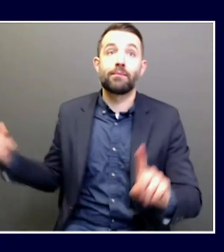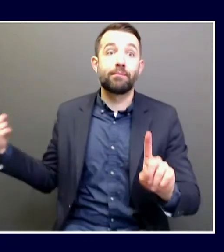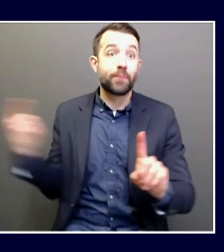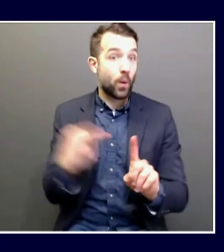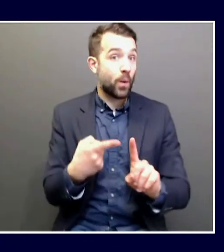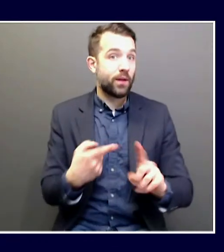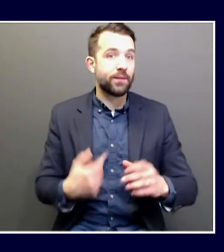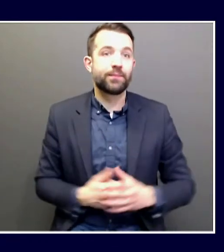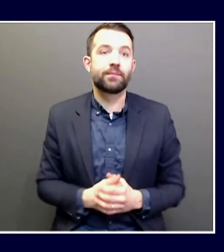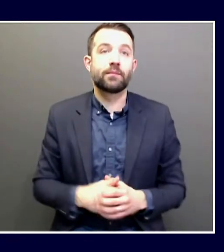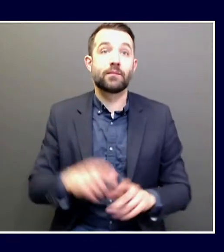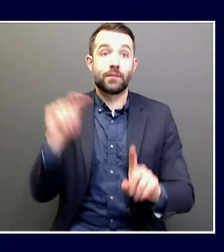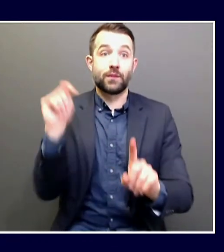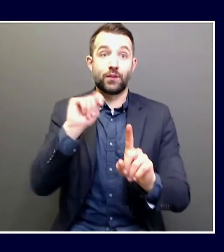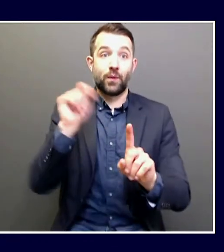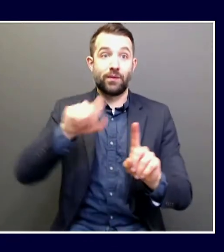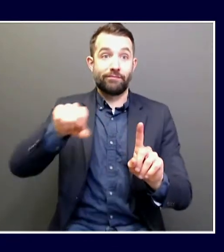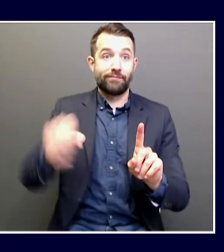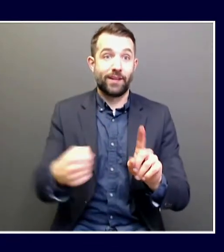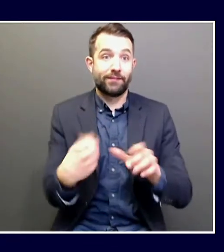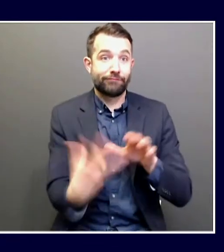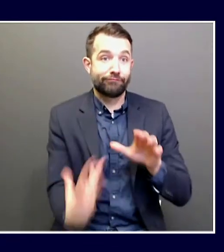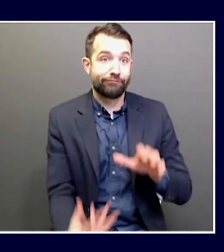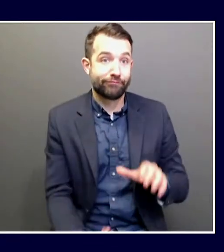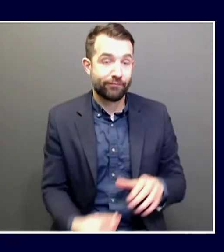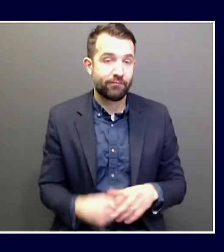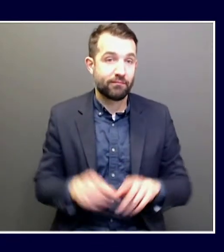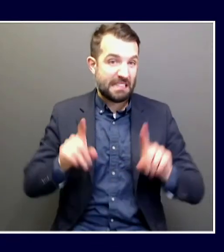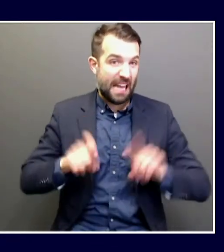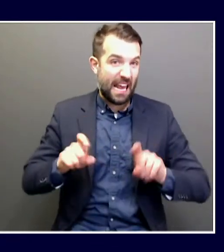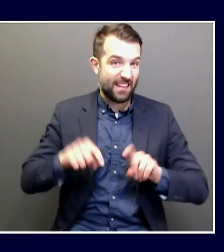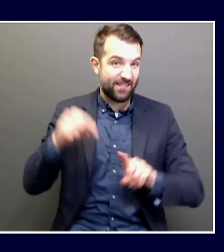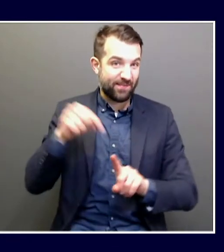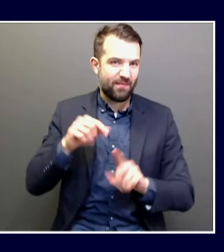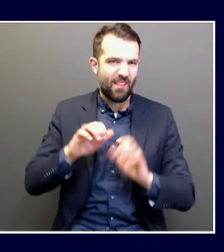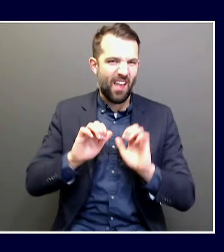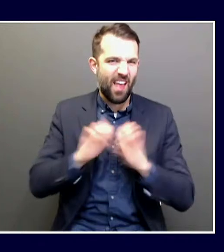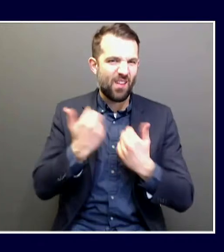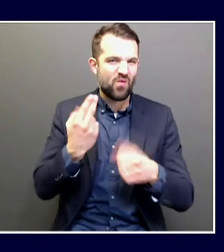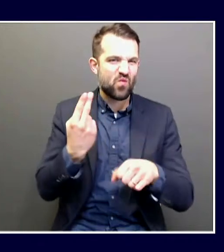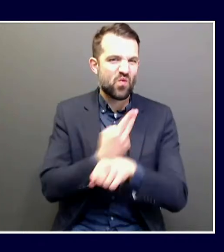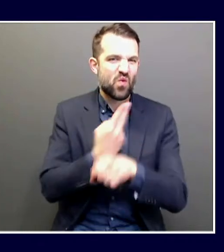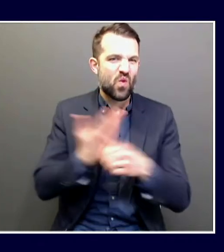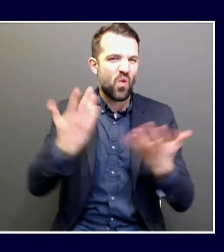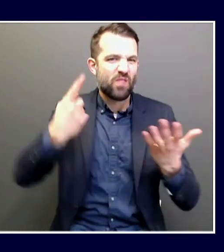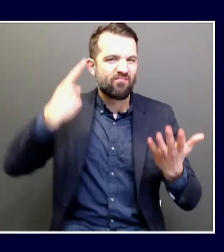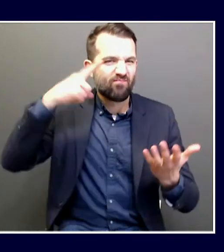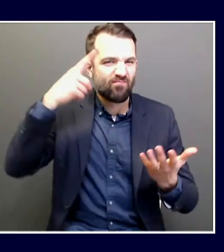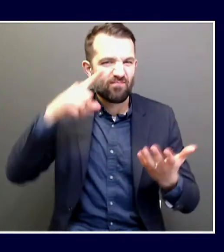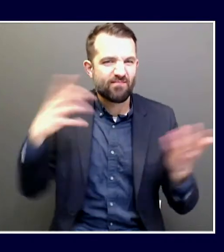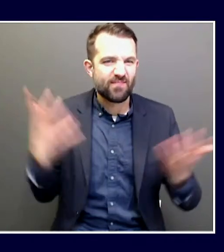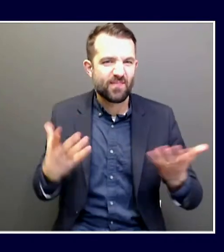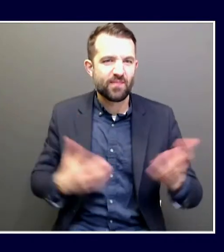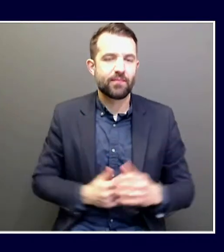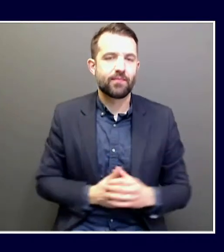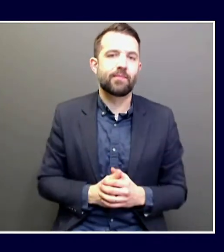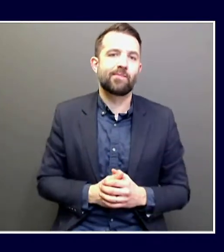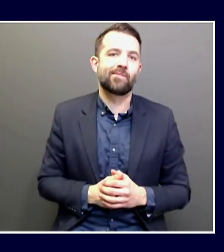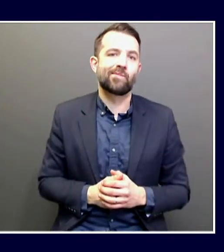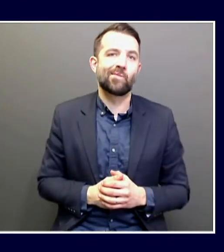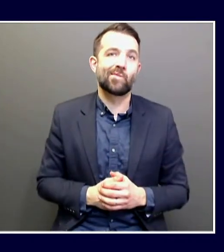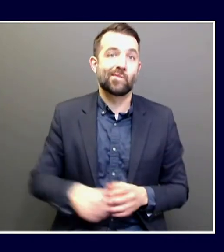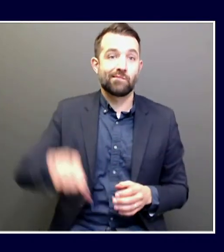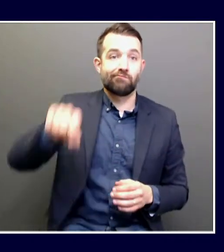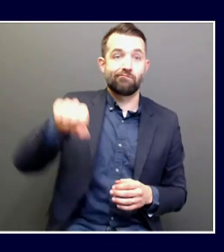more, and what it means for you. So what is it? Well, in wastewater testing, municipal water